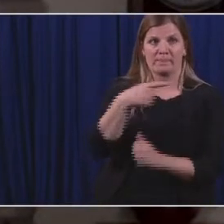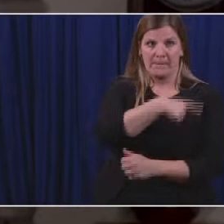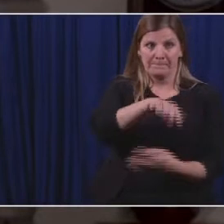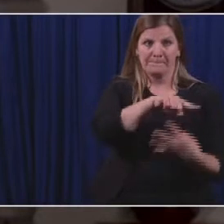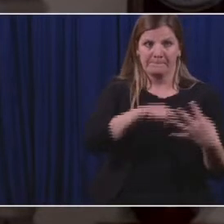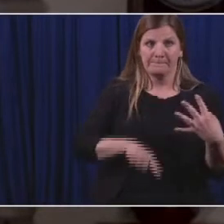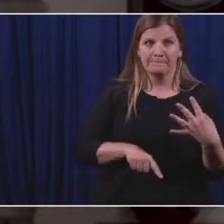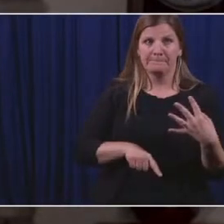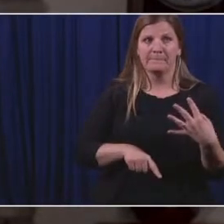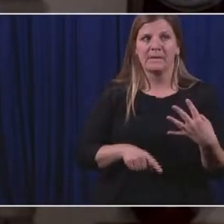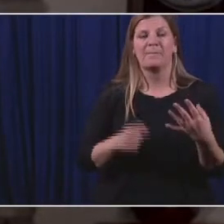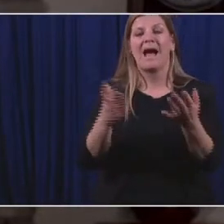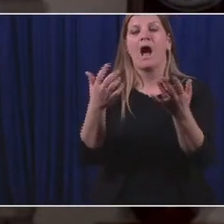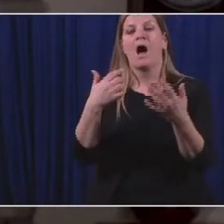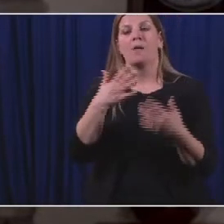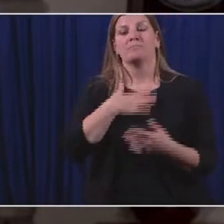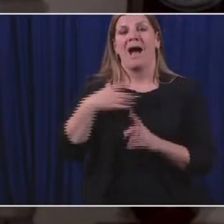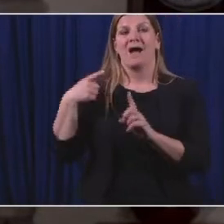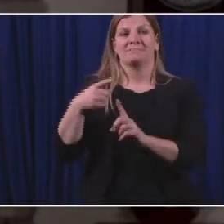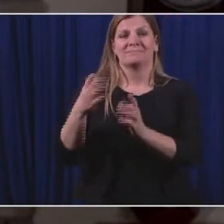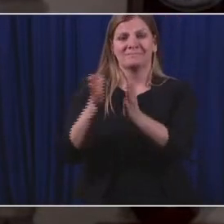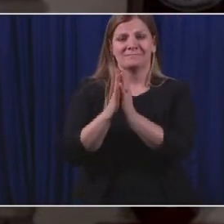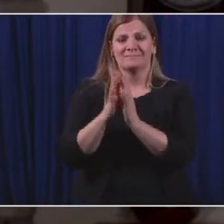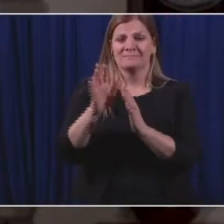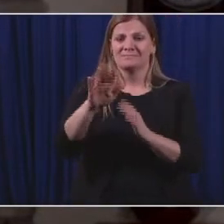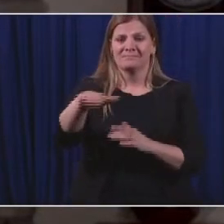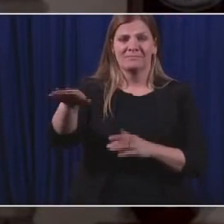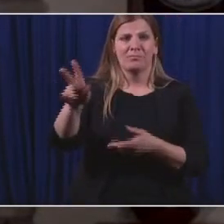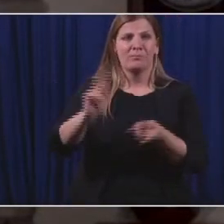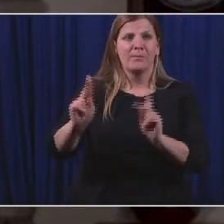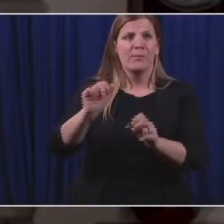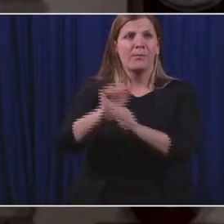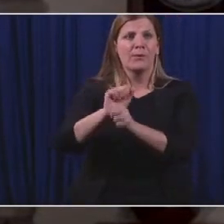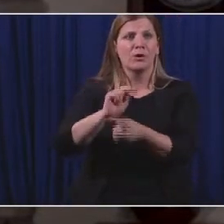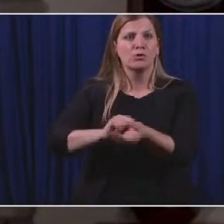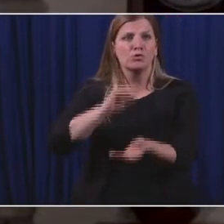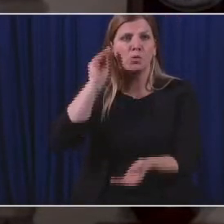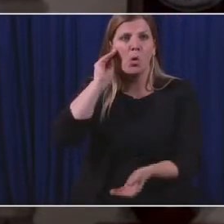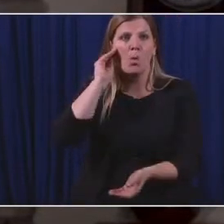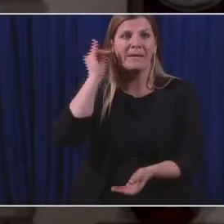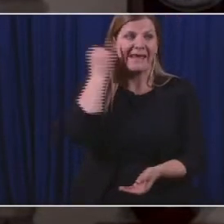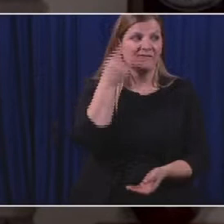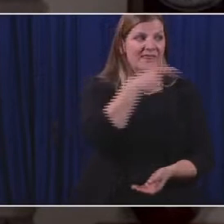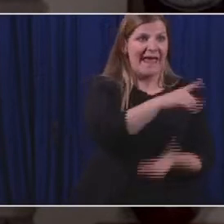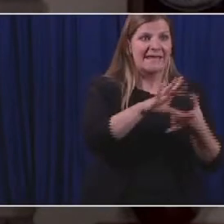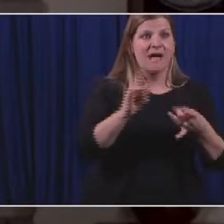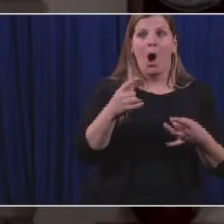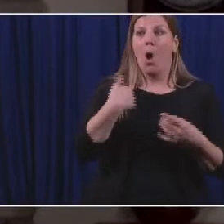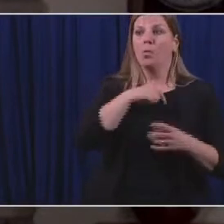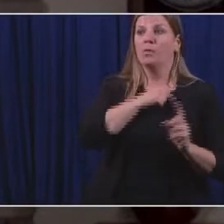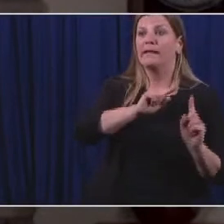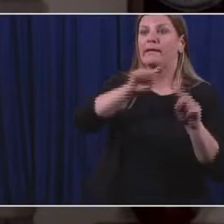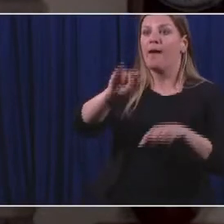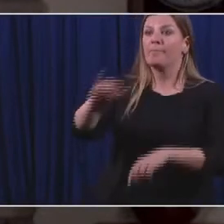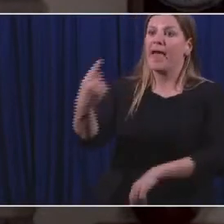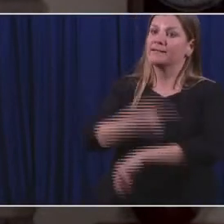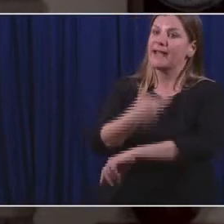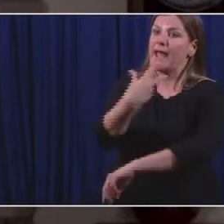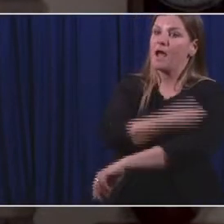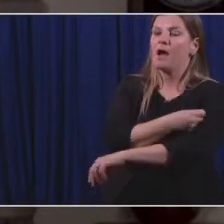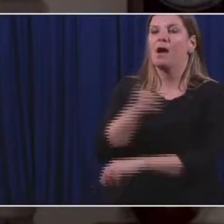your employees, folks who work there, who are in the front line, be there that day, whether they are on that shift or not on that